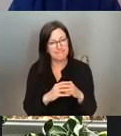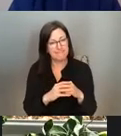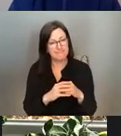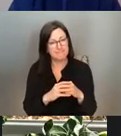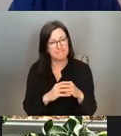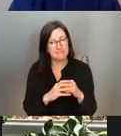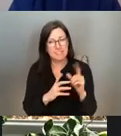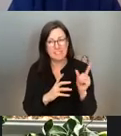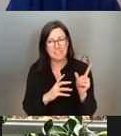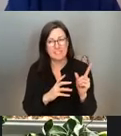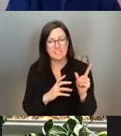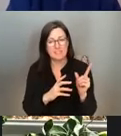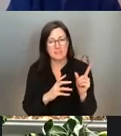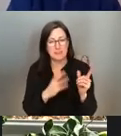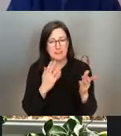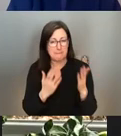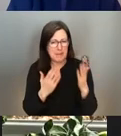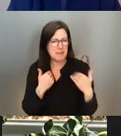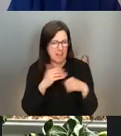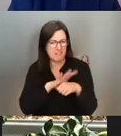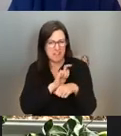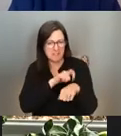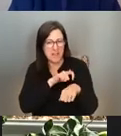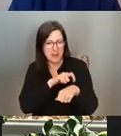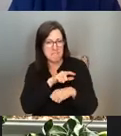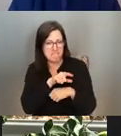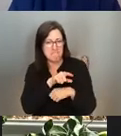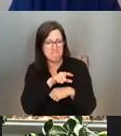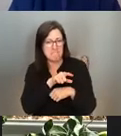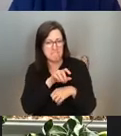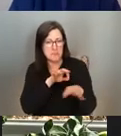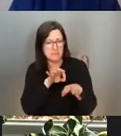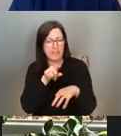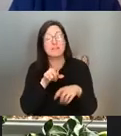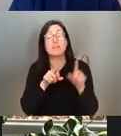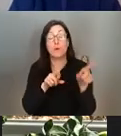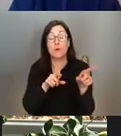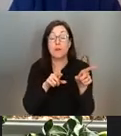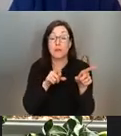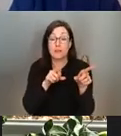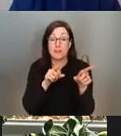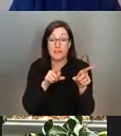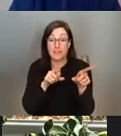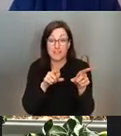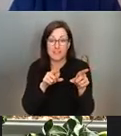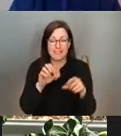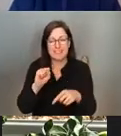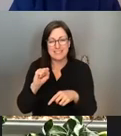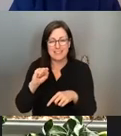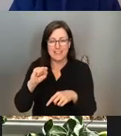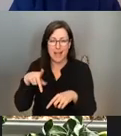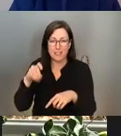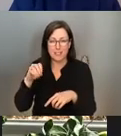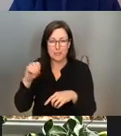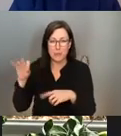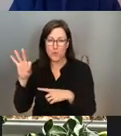I think we might have enough time to go through this. This is a kind of a spoof of a video that I use with